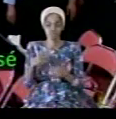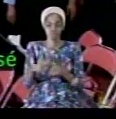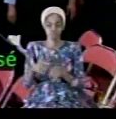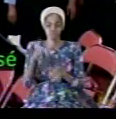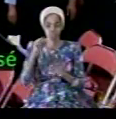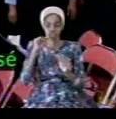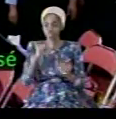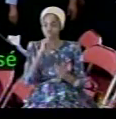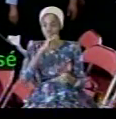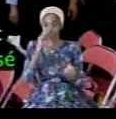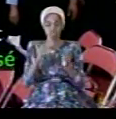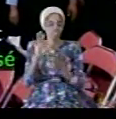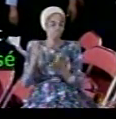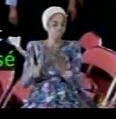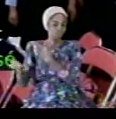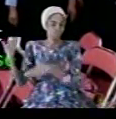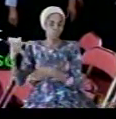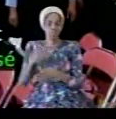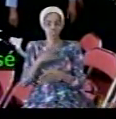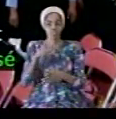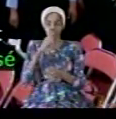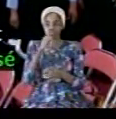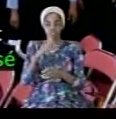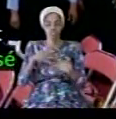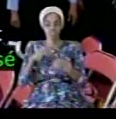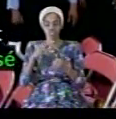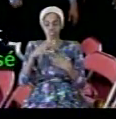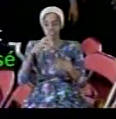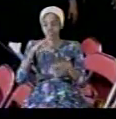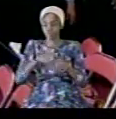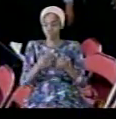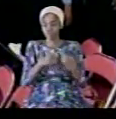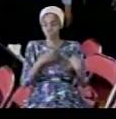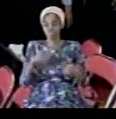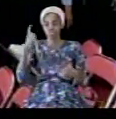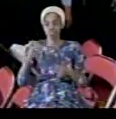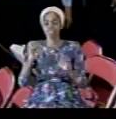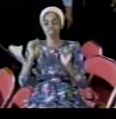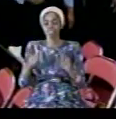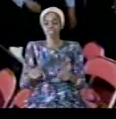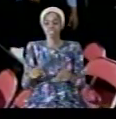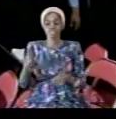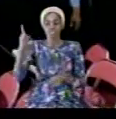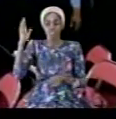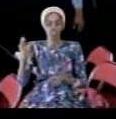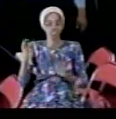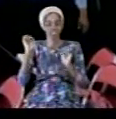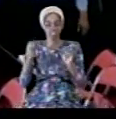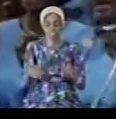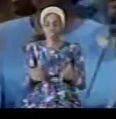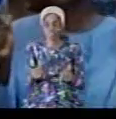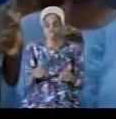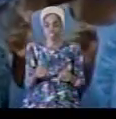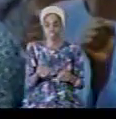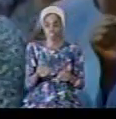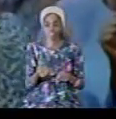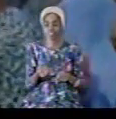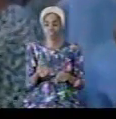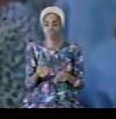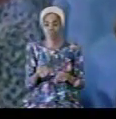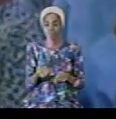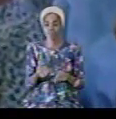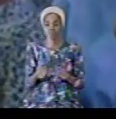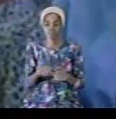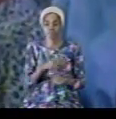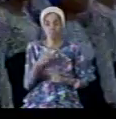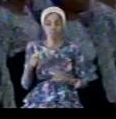Change your past, and you can heal your broken heart. God can. Oh, I believe. God can. Oh,